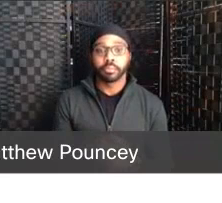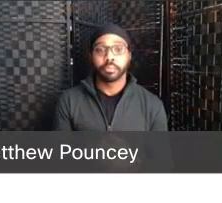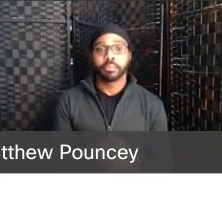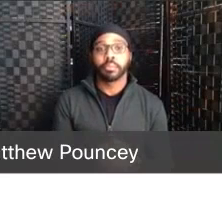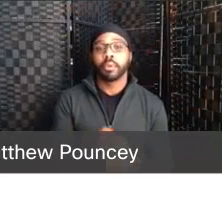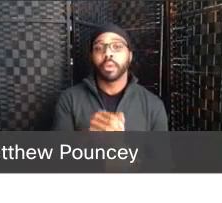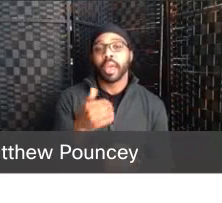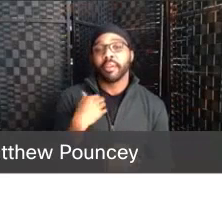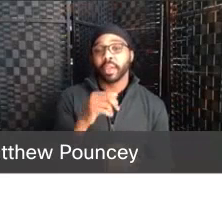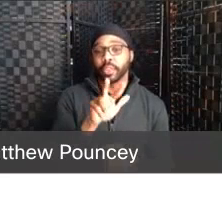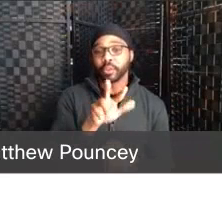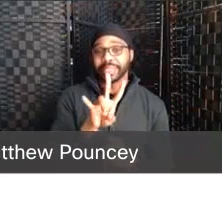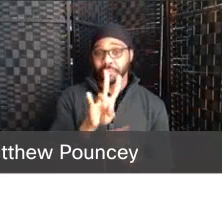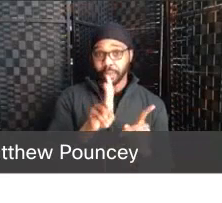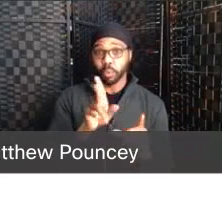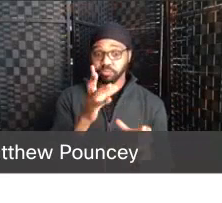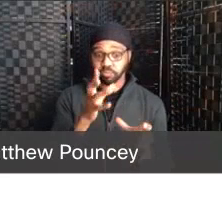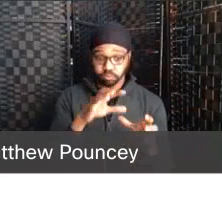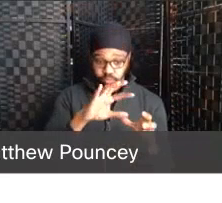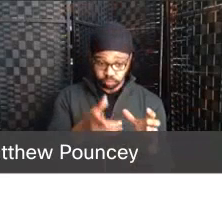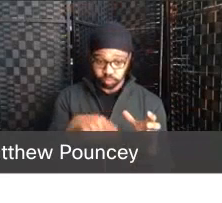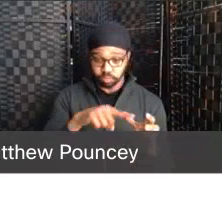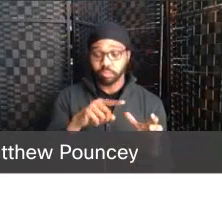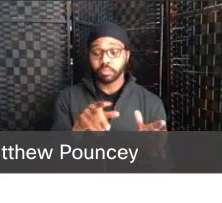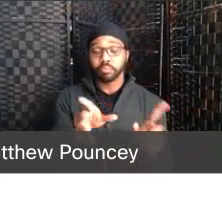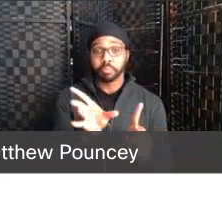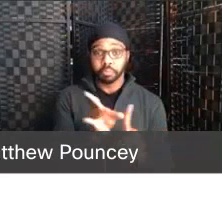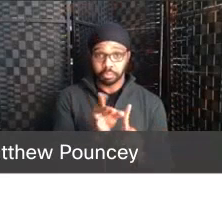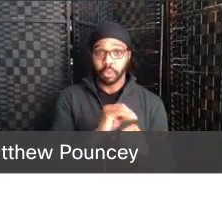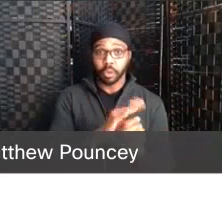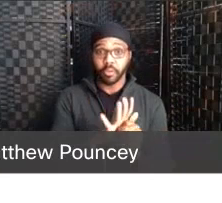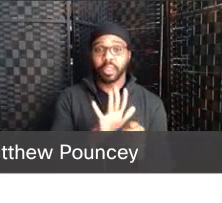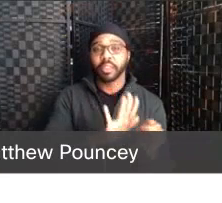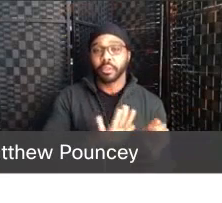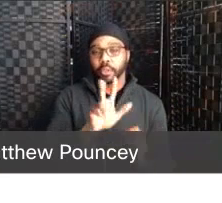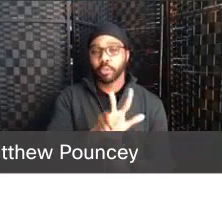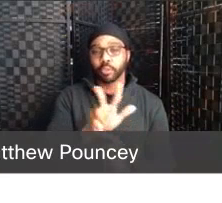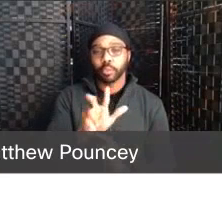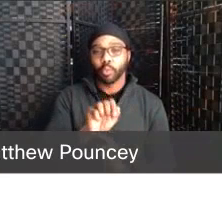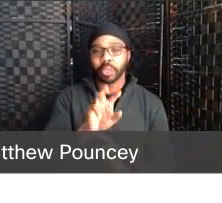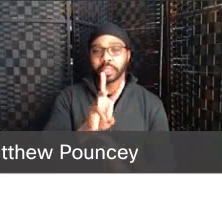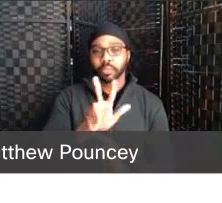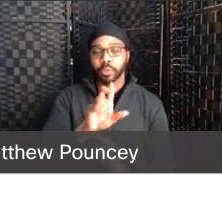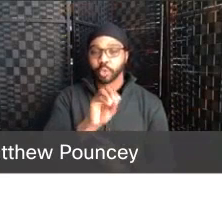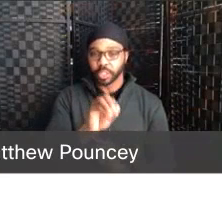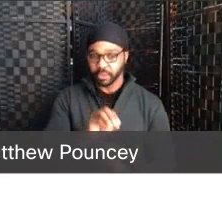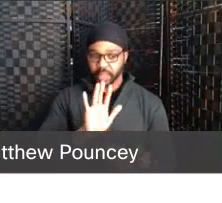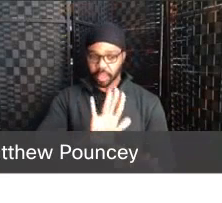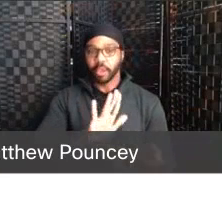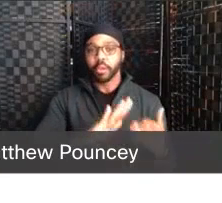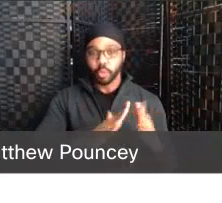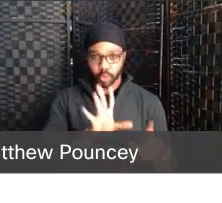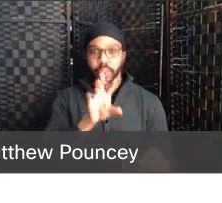37 people who've contracted COVID account for about 33.6% of the population in